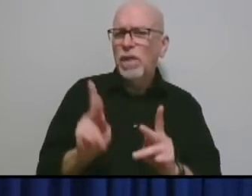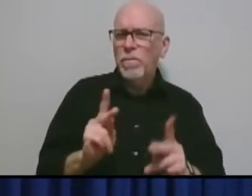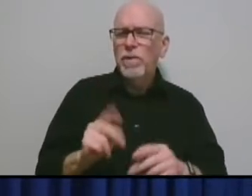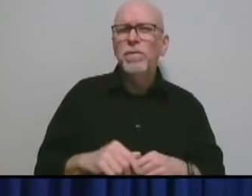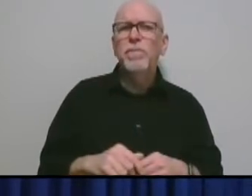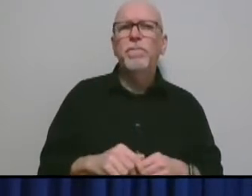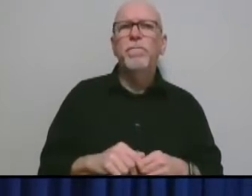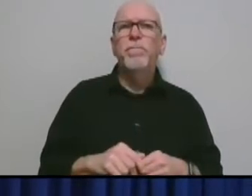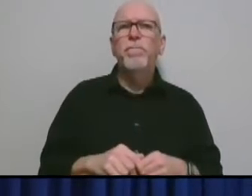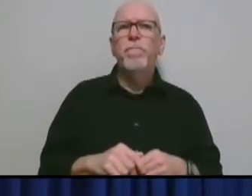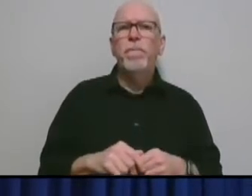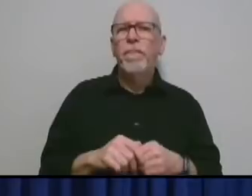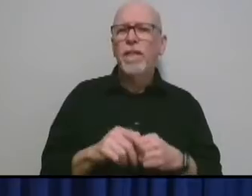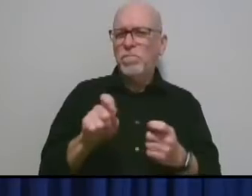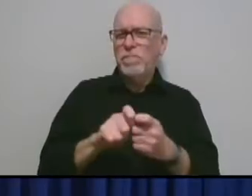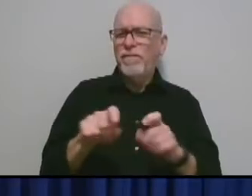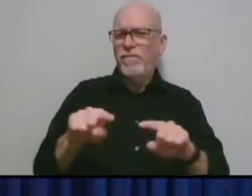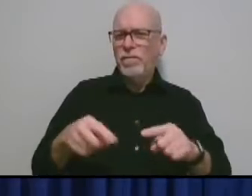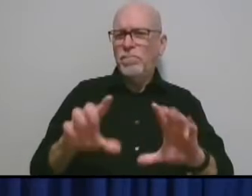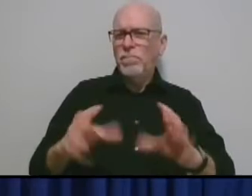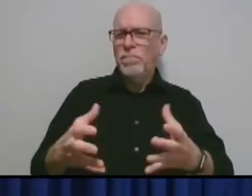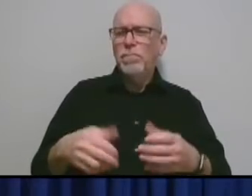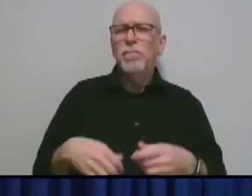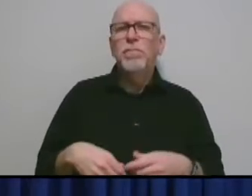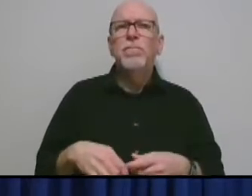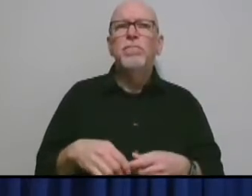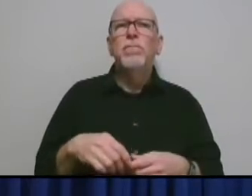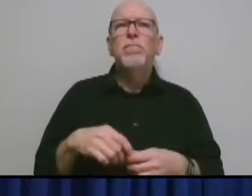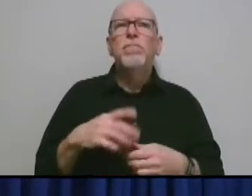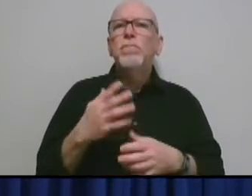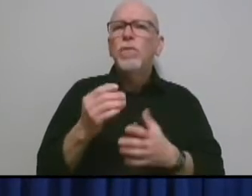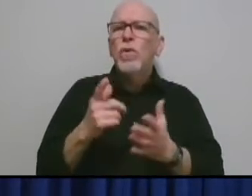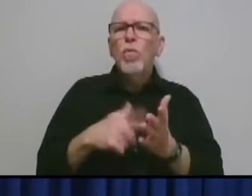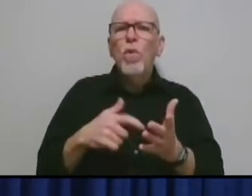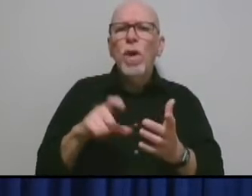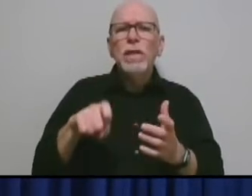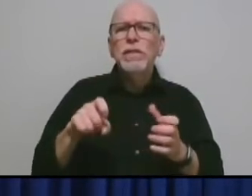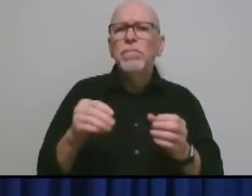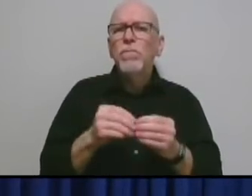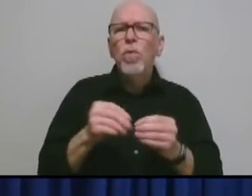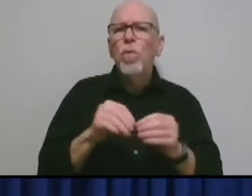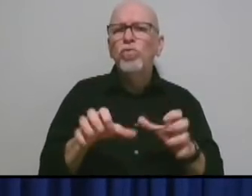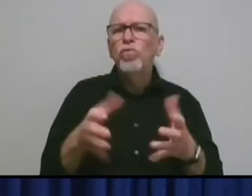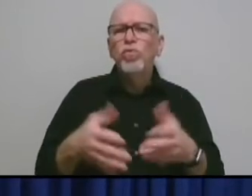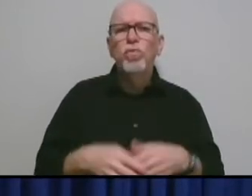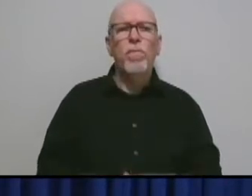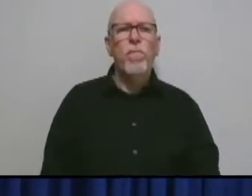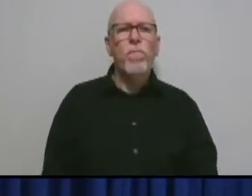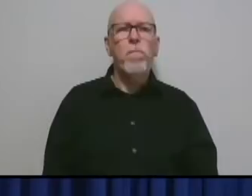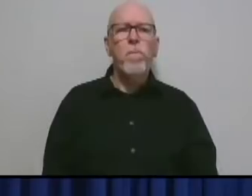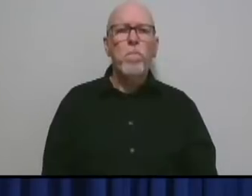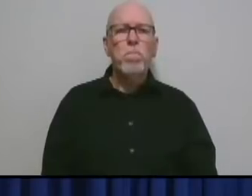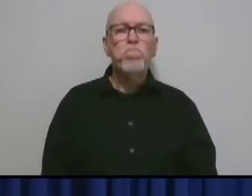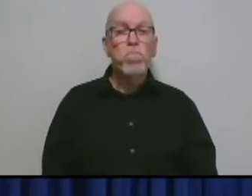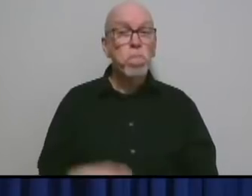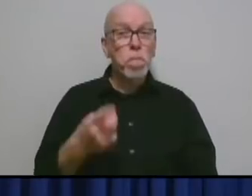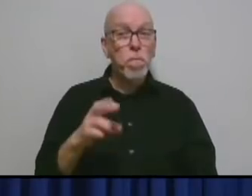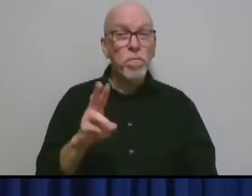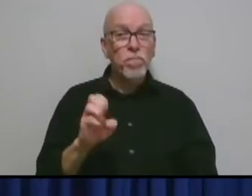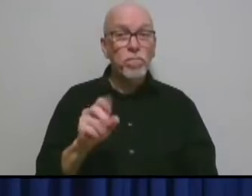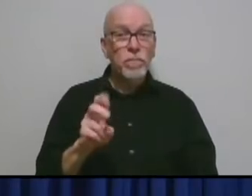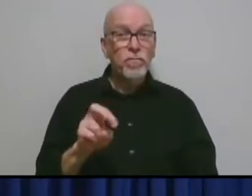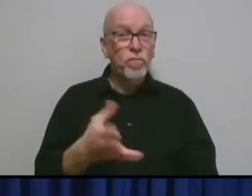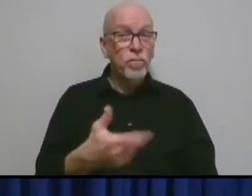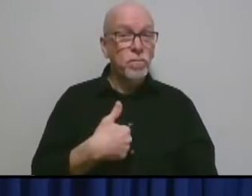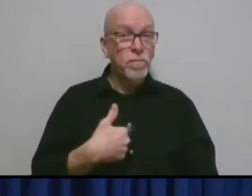population in particular, and what more needs to be done. Mm-hmm. Dr. Weaver, do you want to take that one, or do you prefer